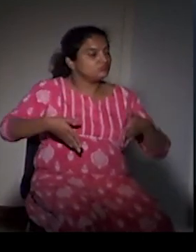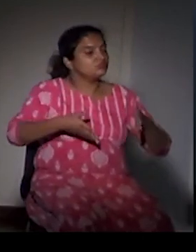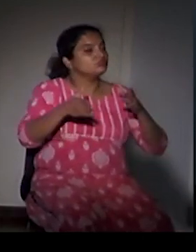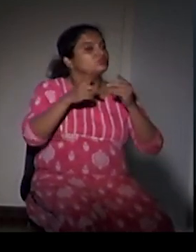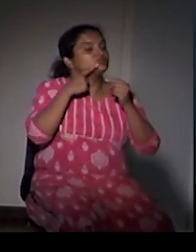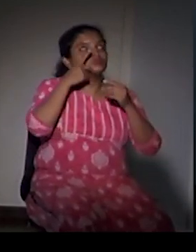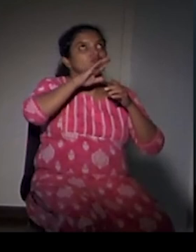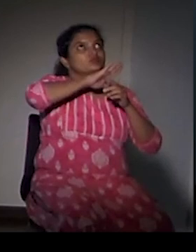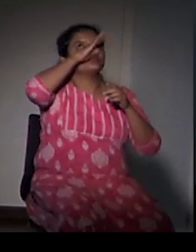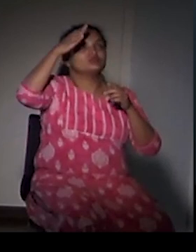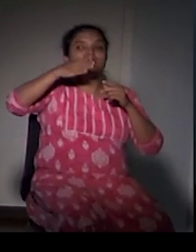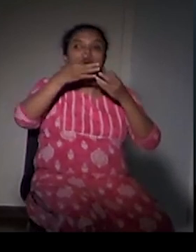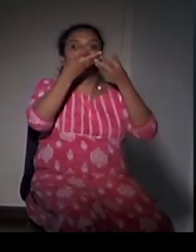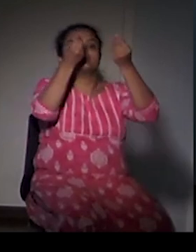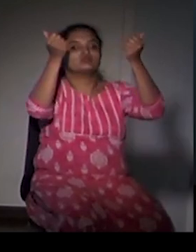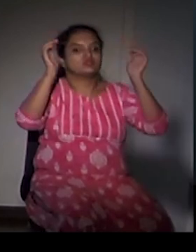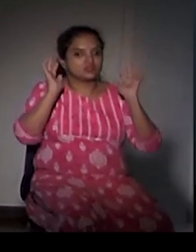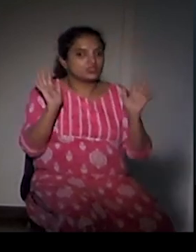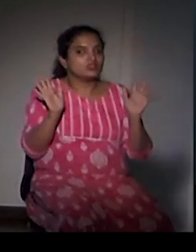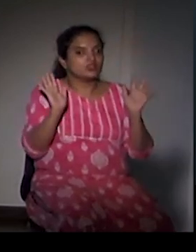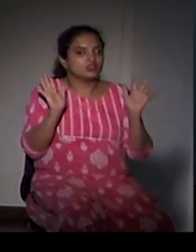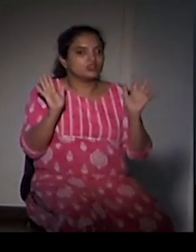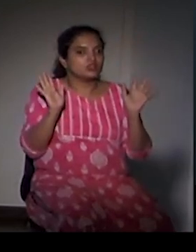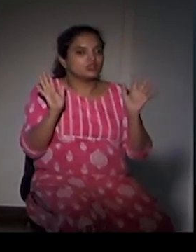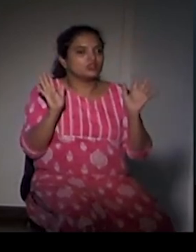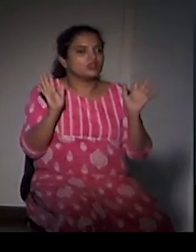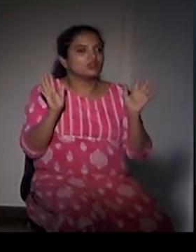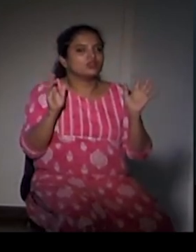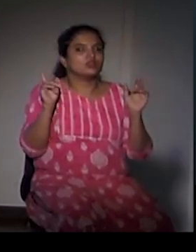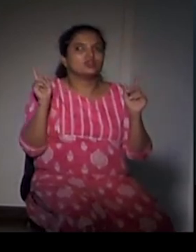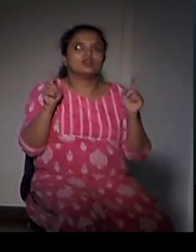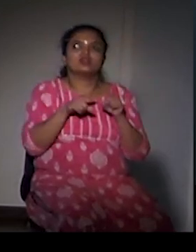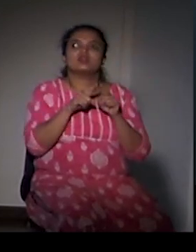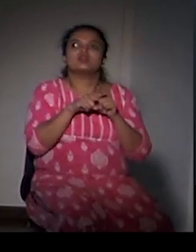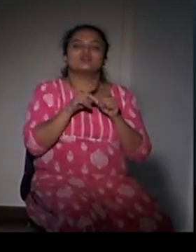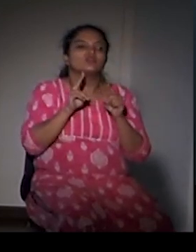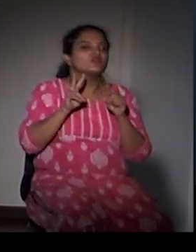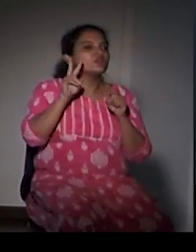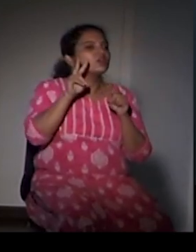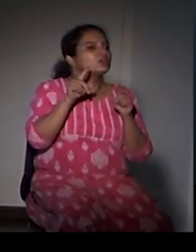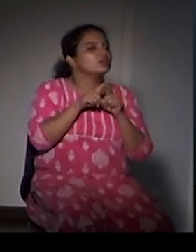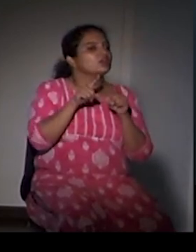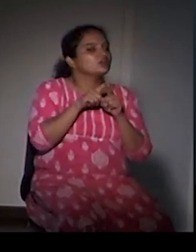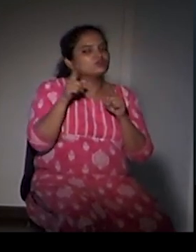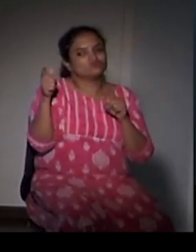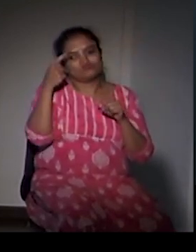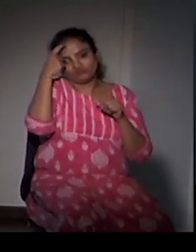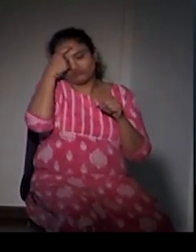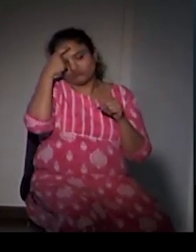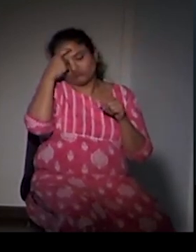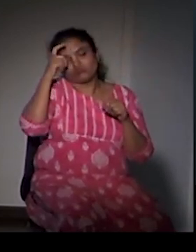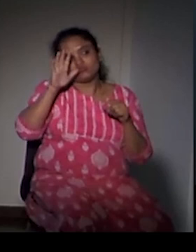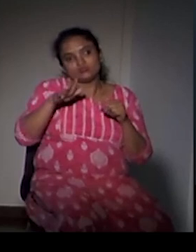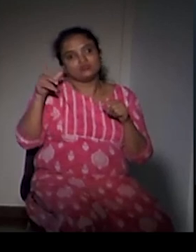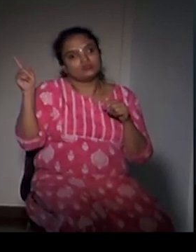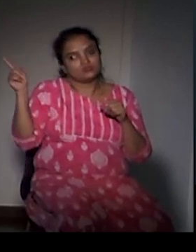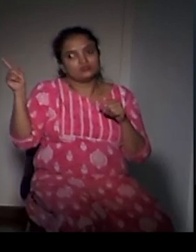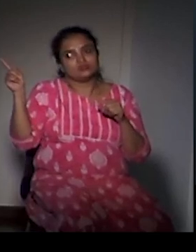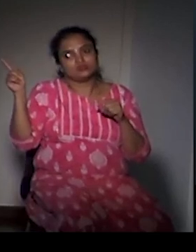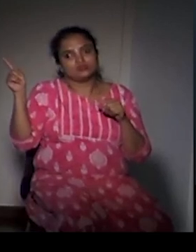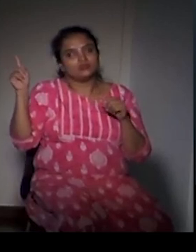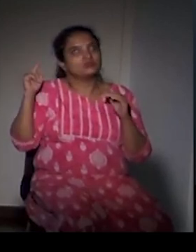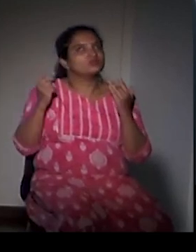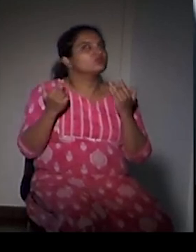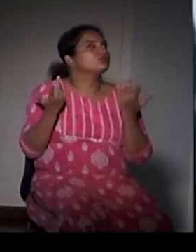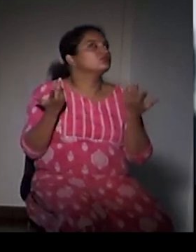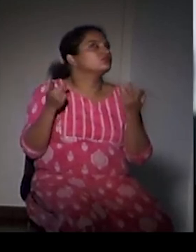tiles. And vandalism and theft is another problem, which is probably